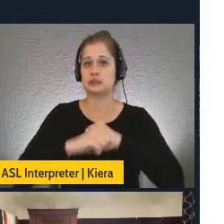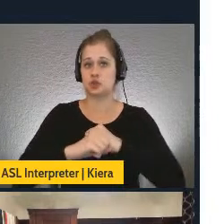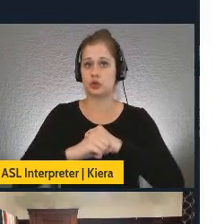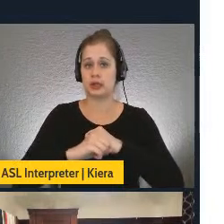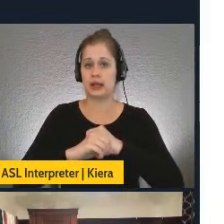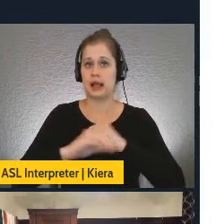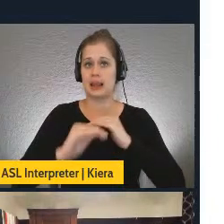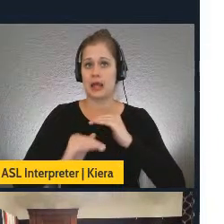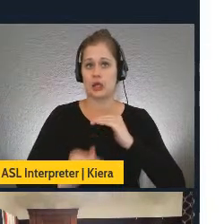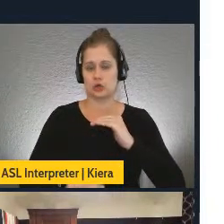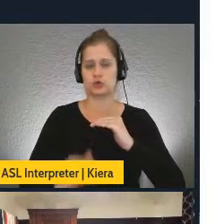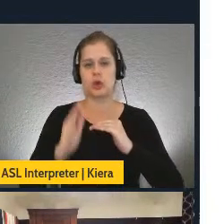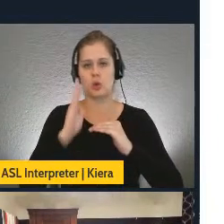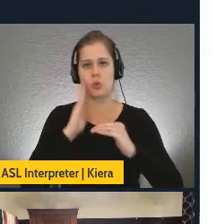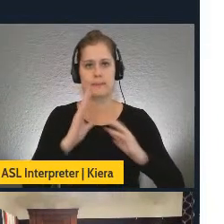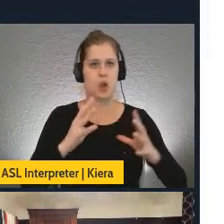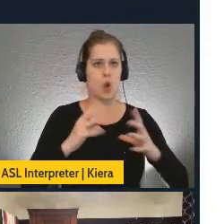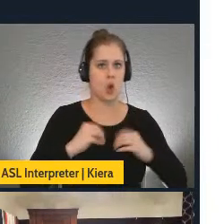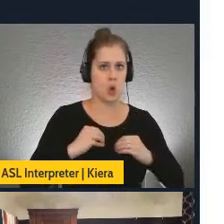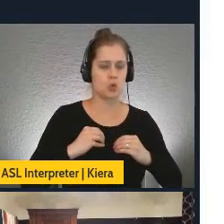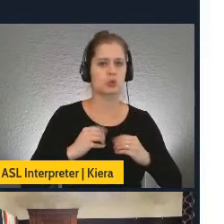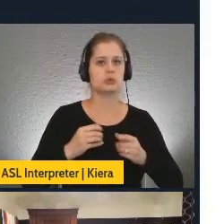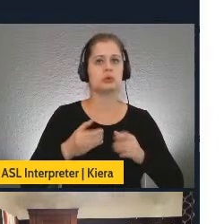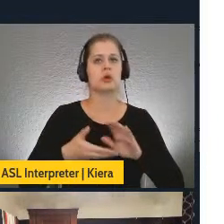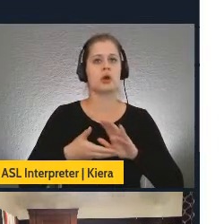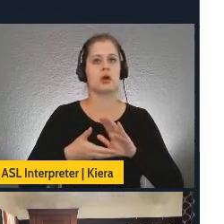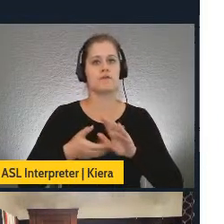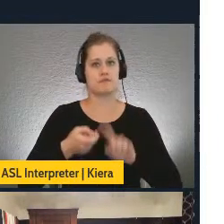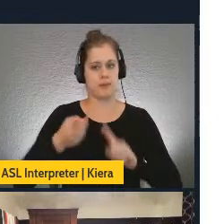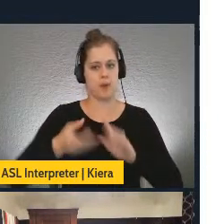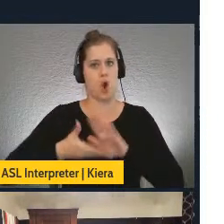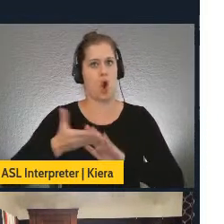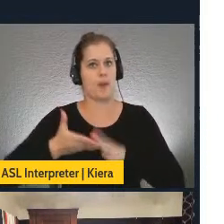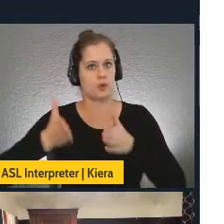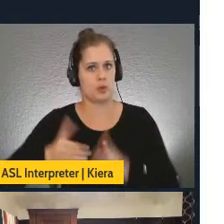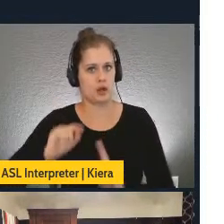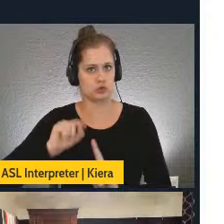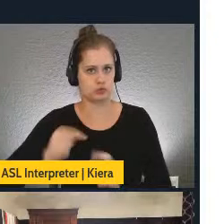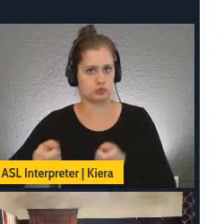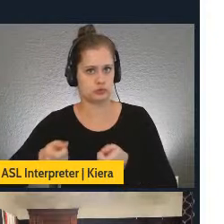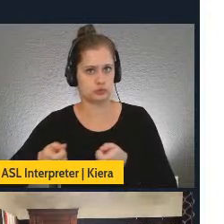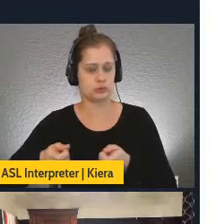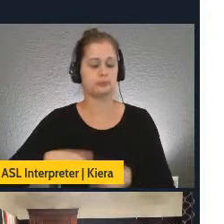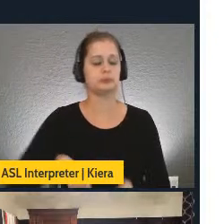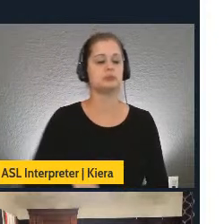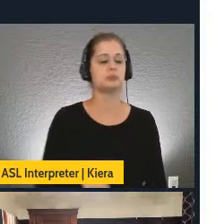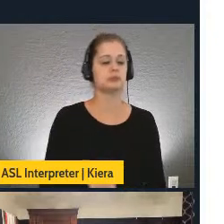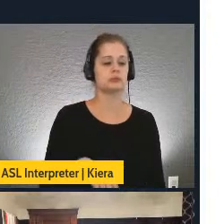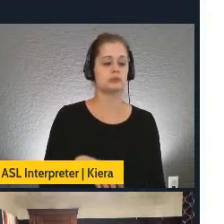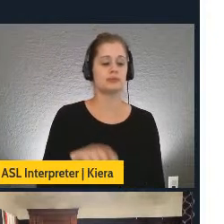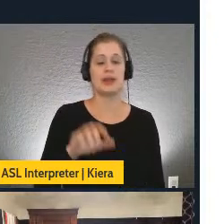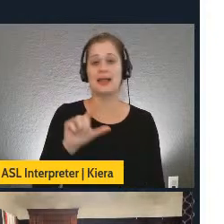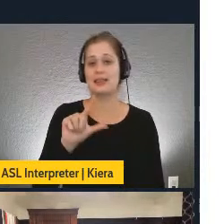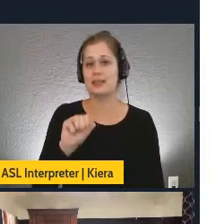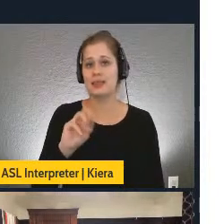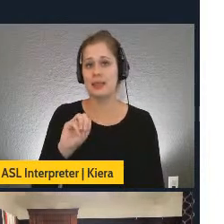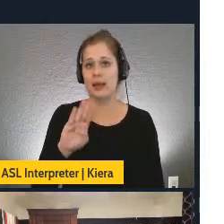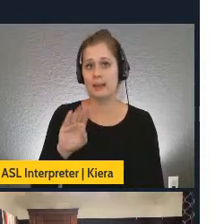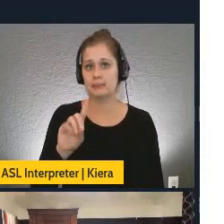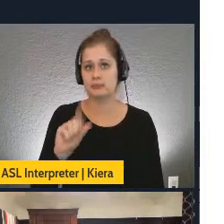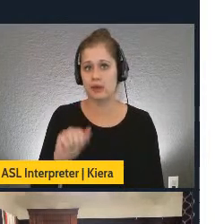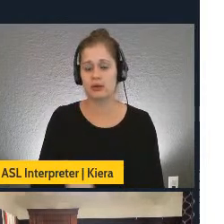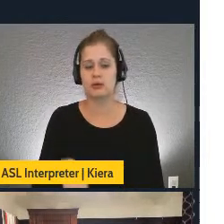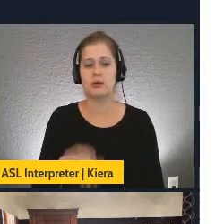owned and operated by the operators, and application layers like Lambda AppSync would be owned and managed